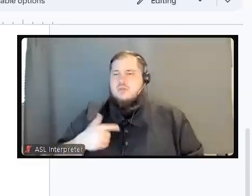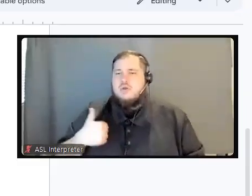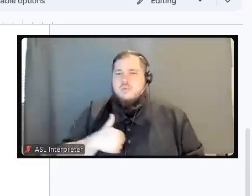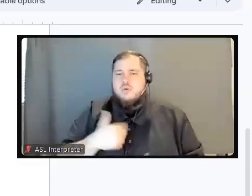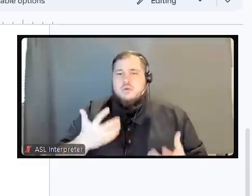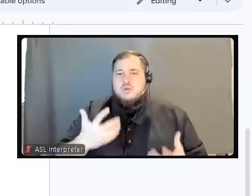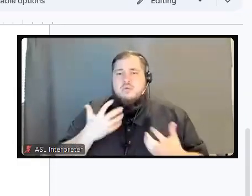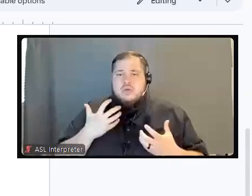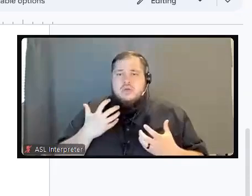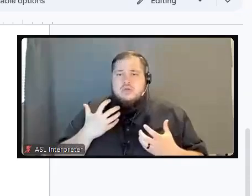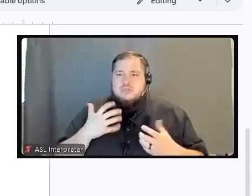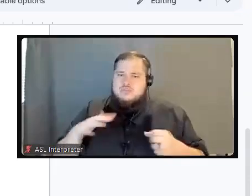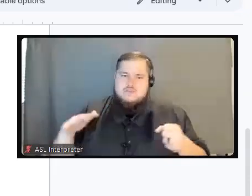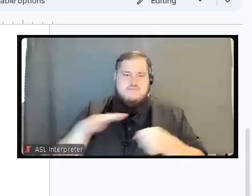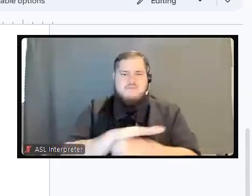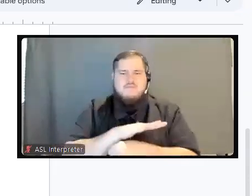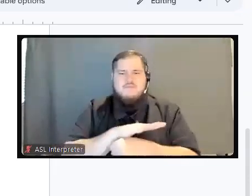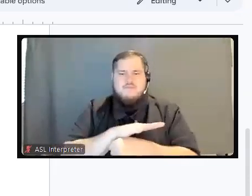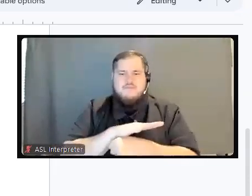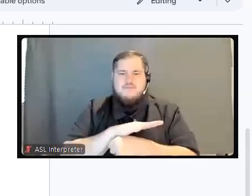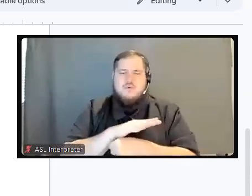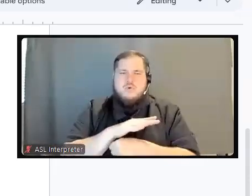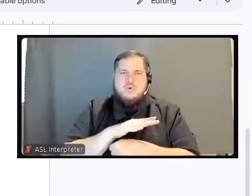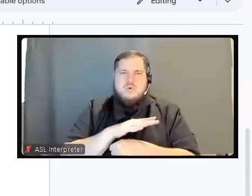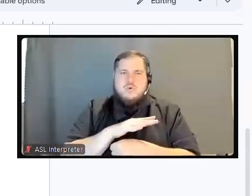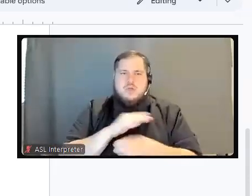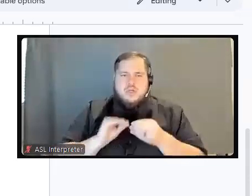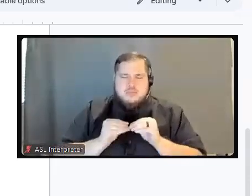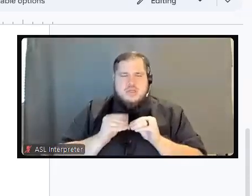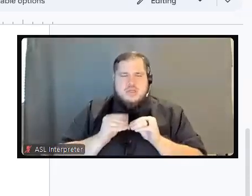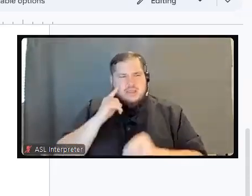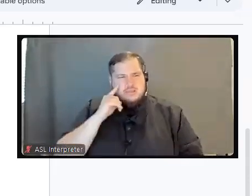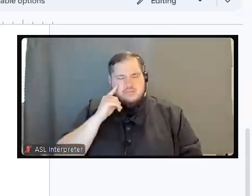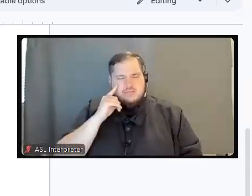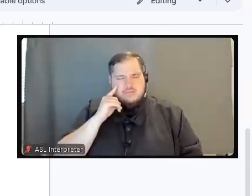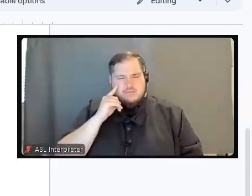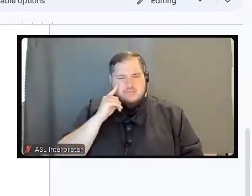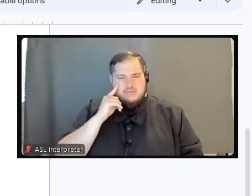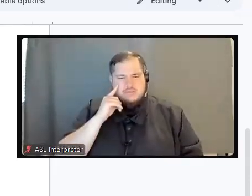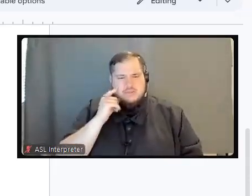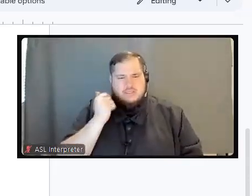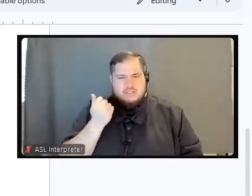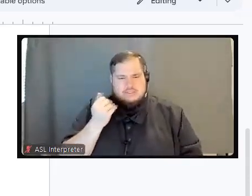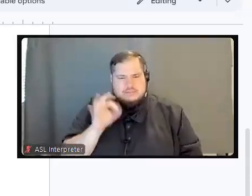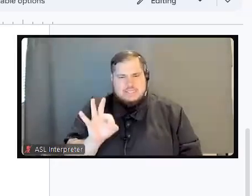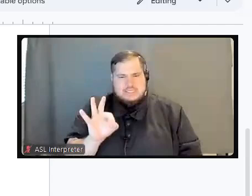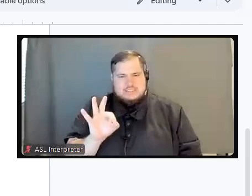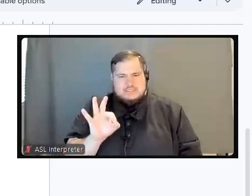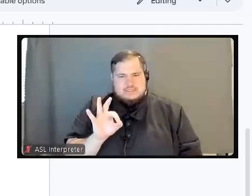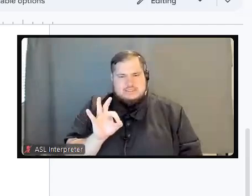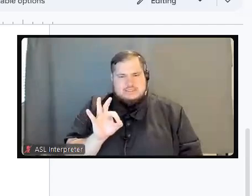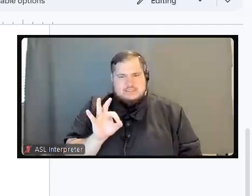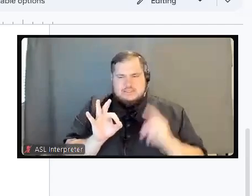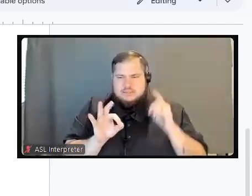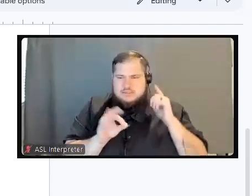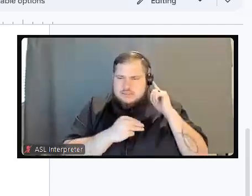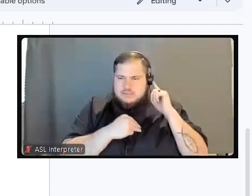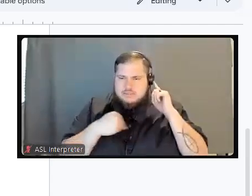to our full capacity, which I believe is 19 members. It is in our